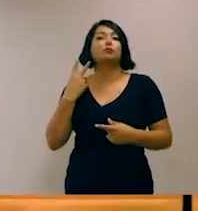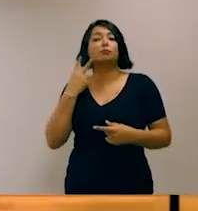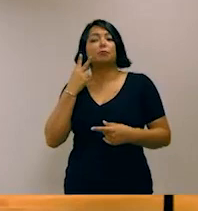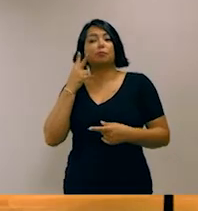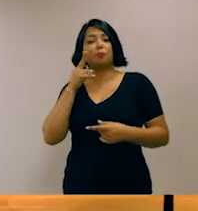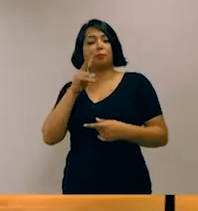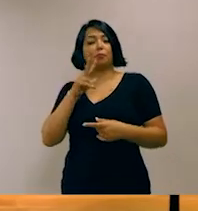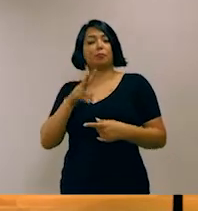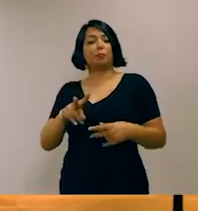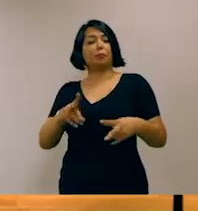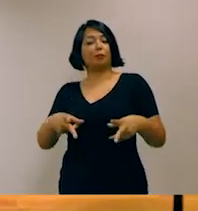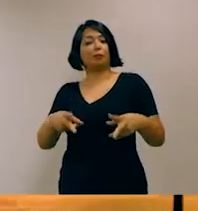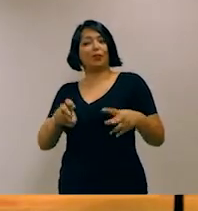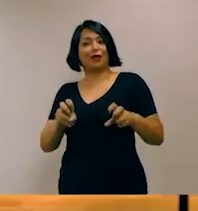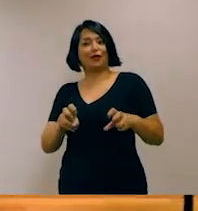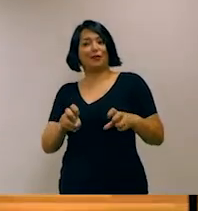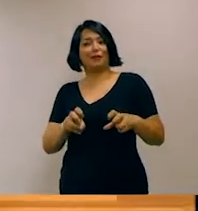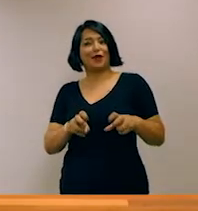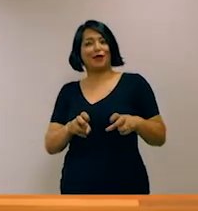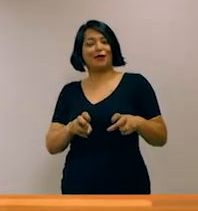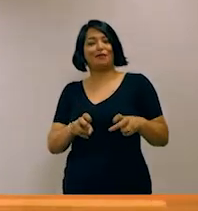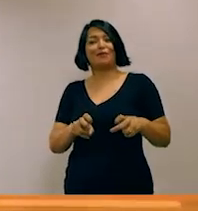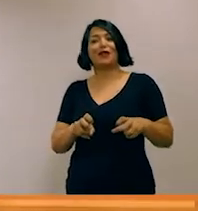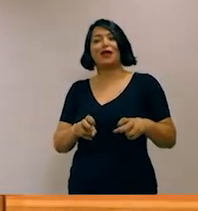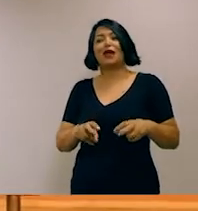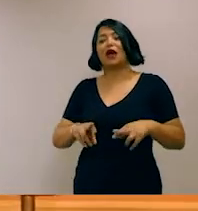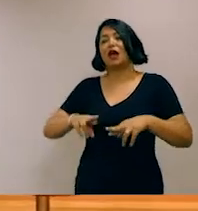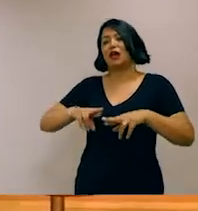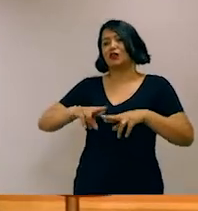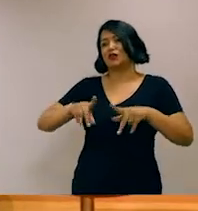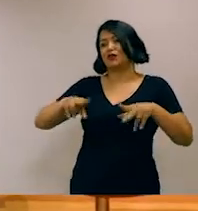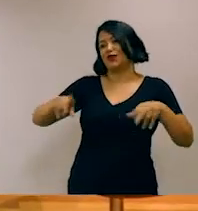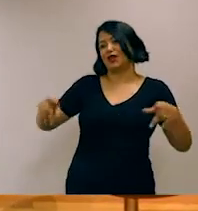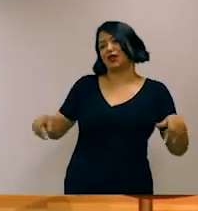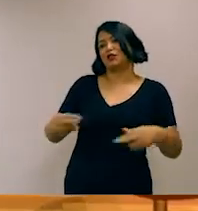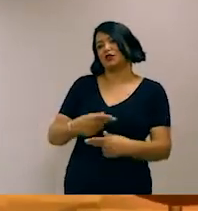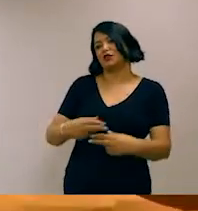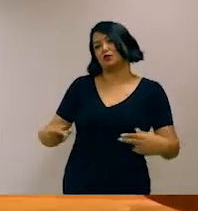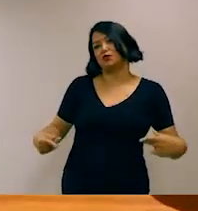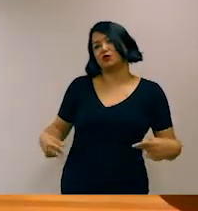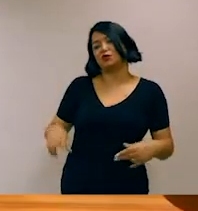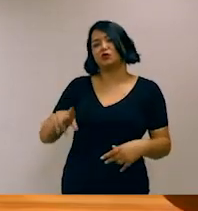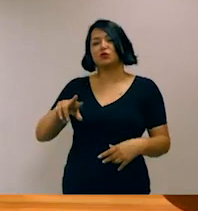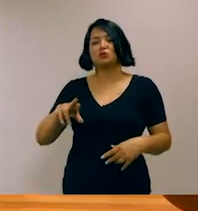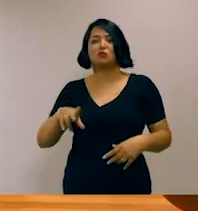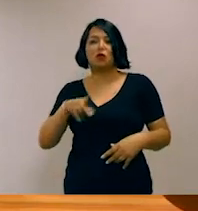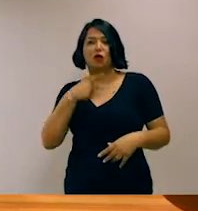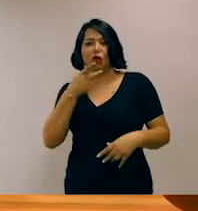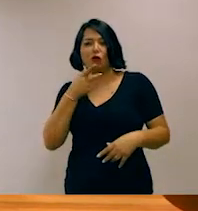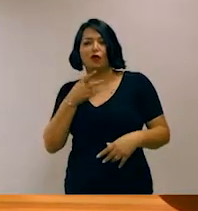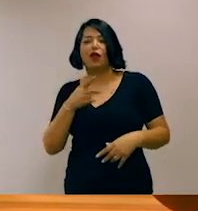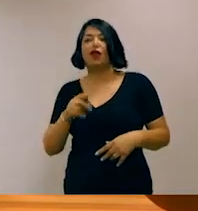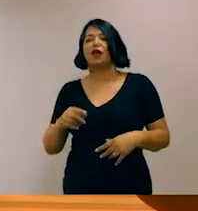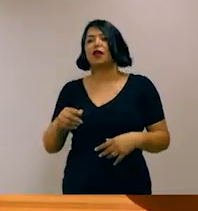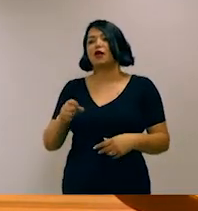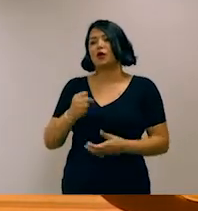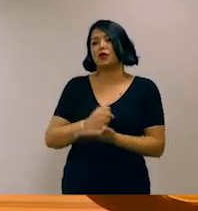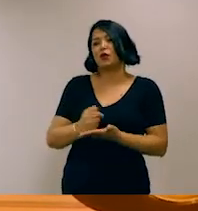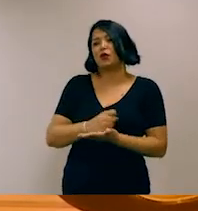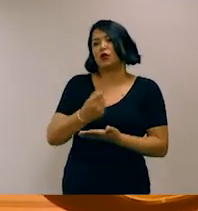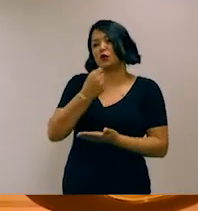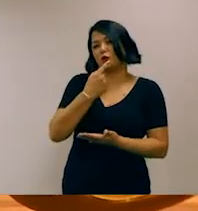And to separate the products that have different characteristics, like the azithromycin or